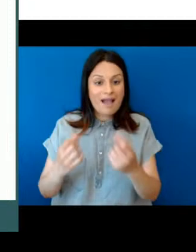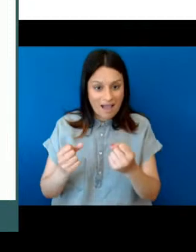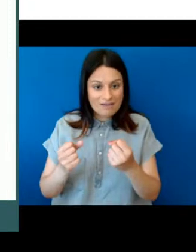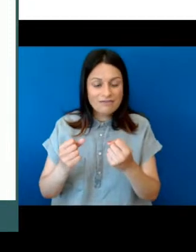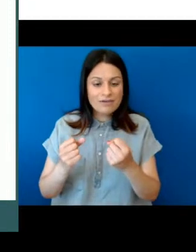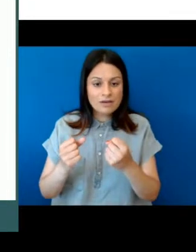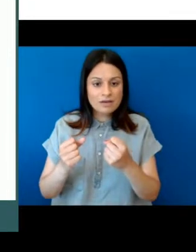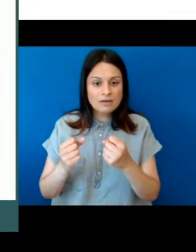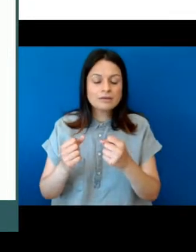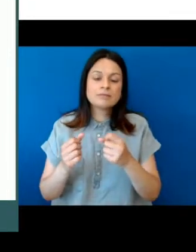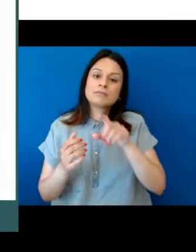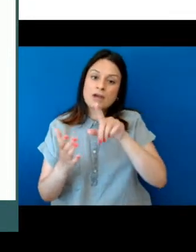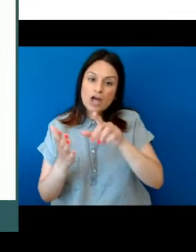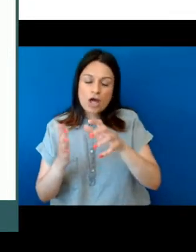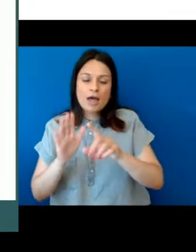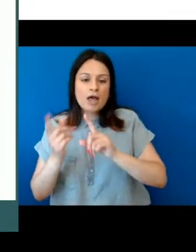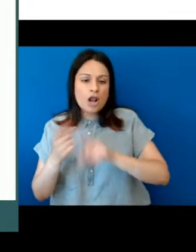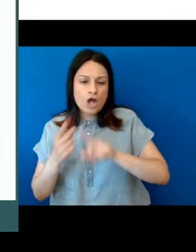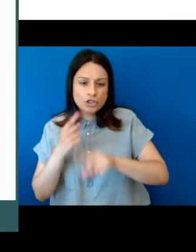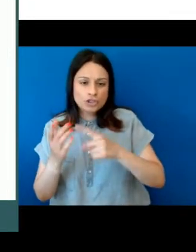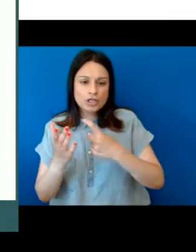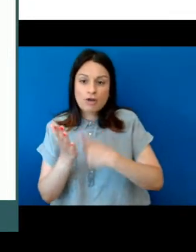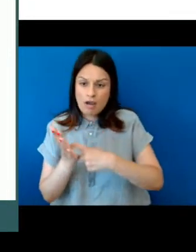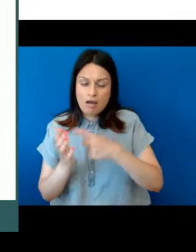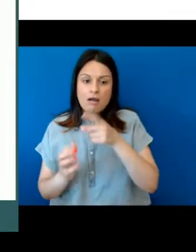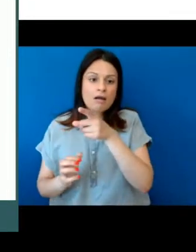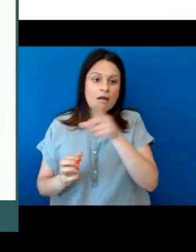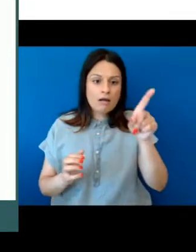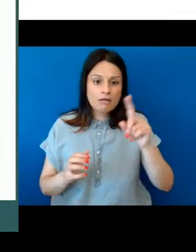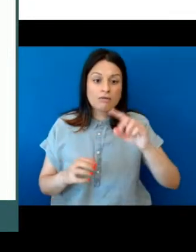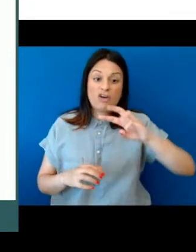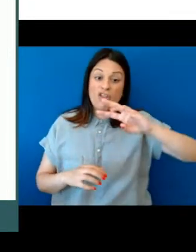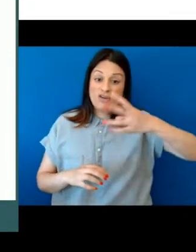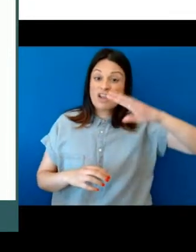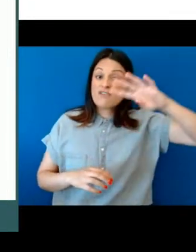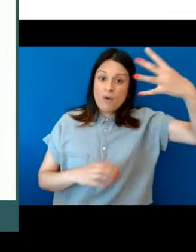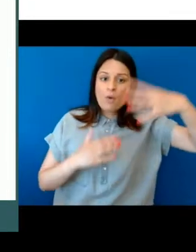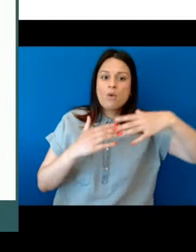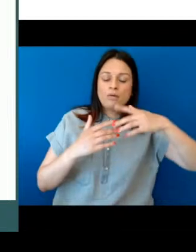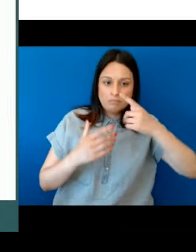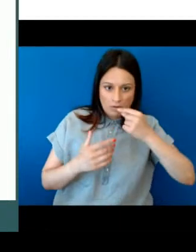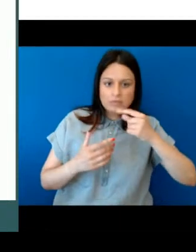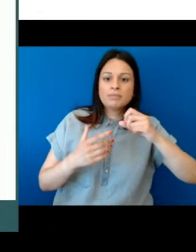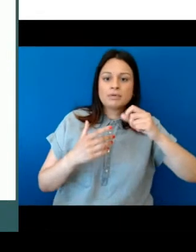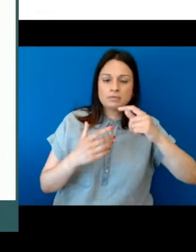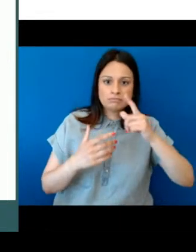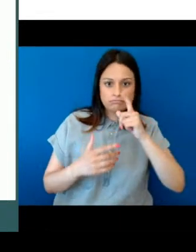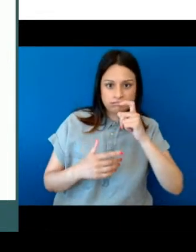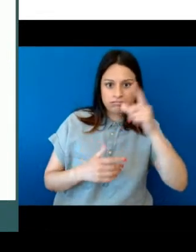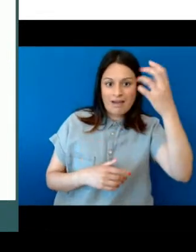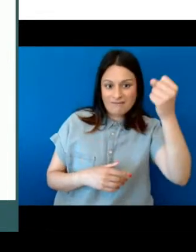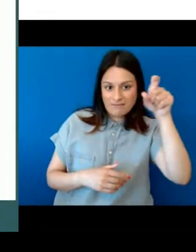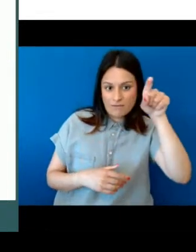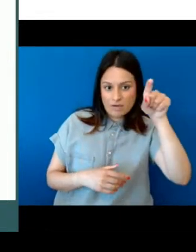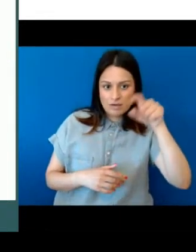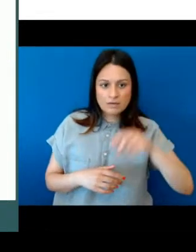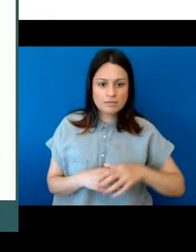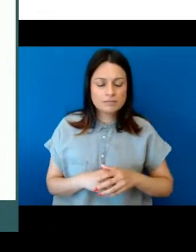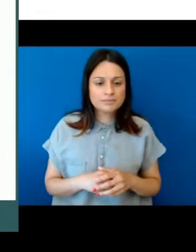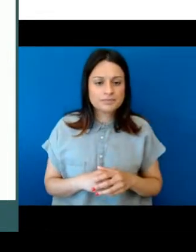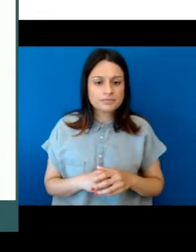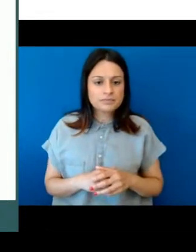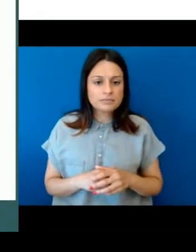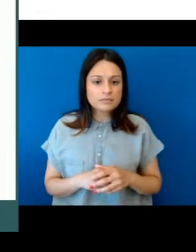those, 3.5 times more of them, developed asthma. So allergic rhinitis is a warning